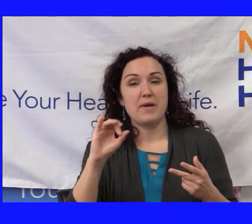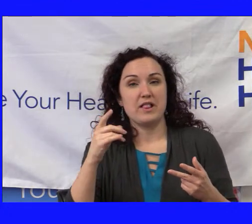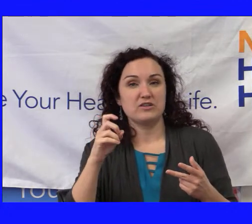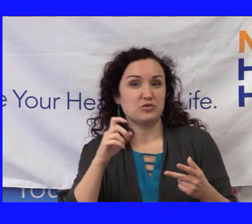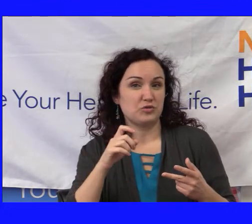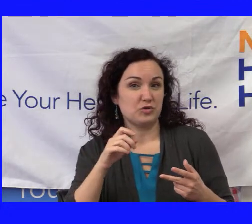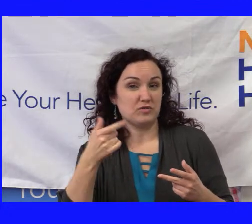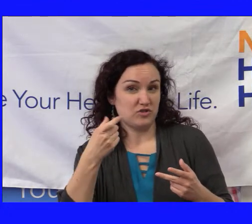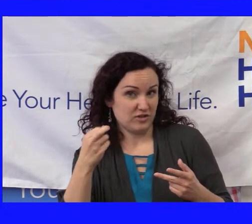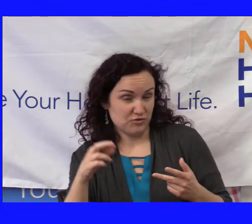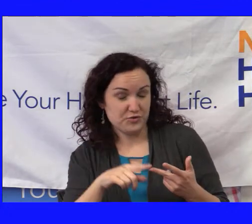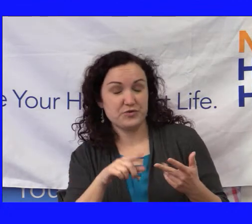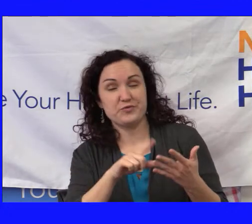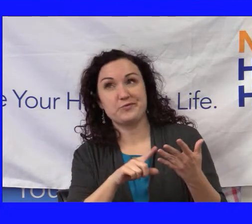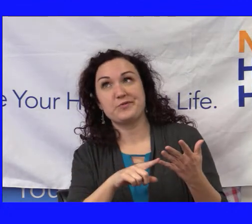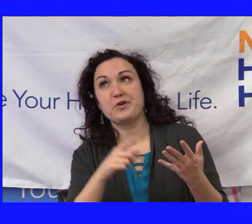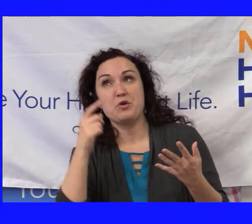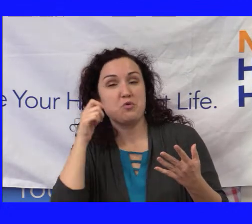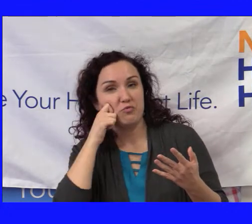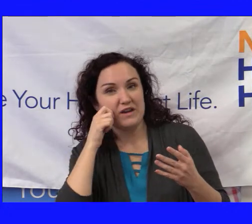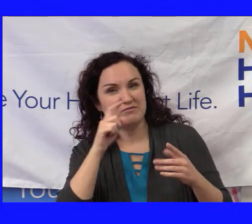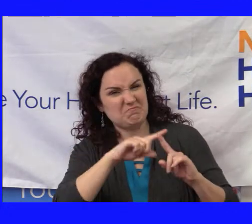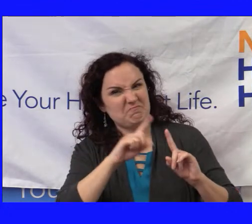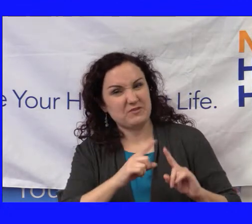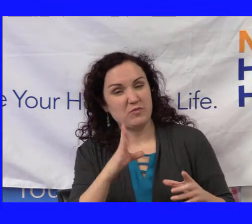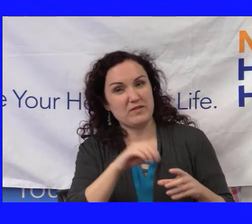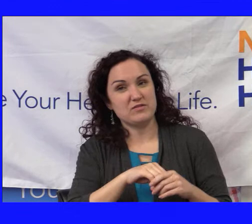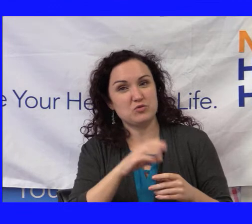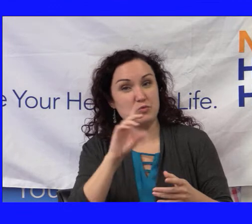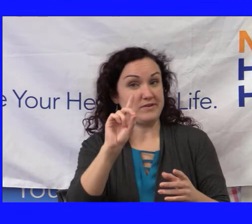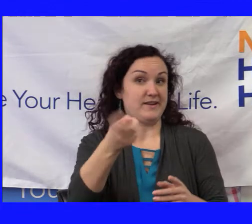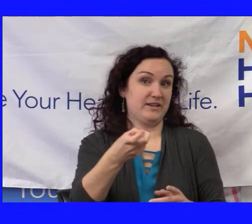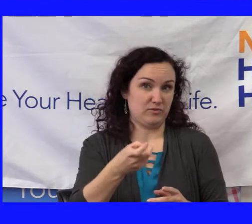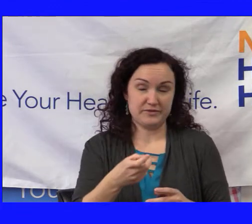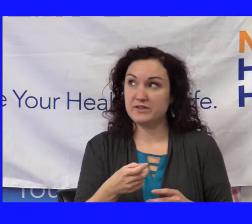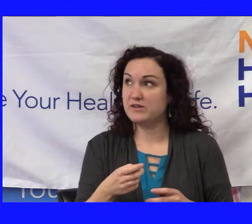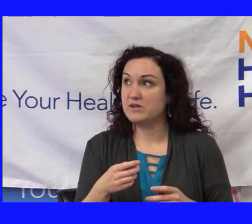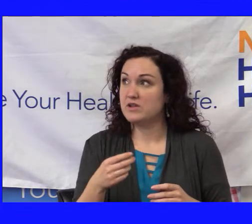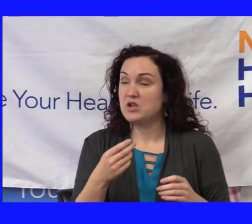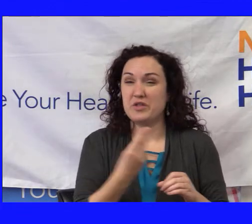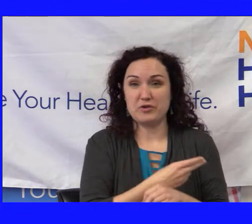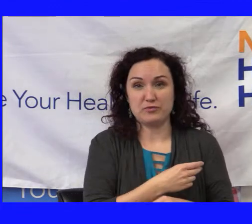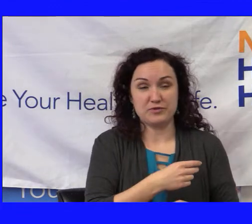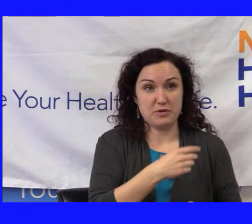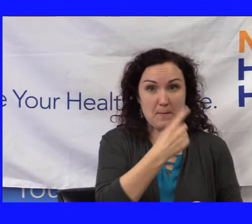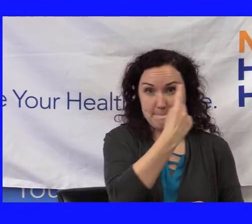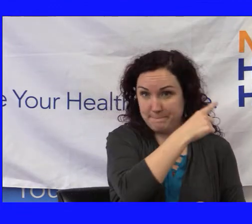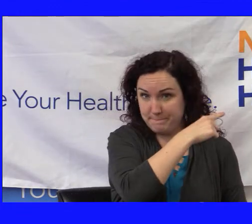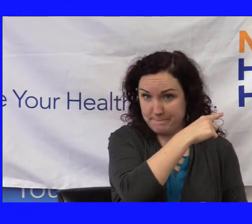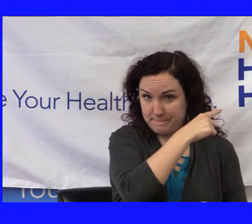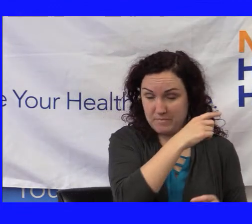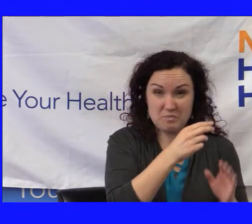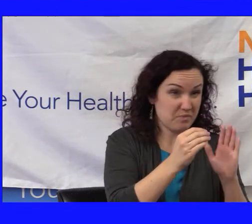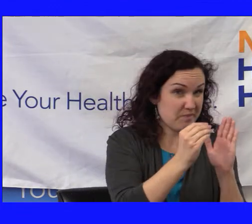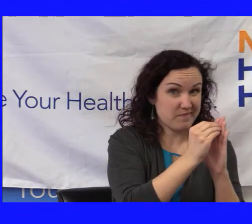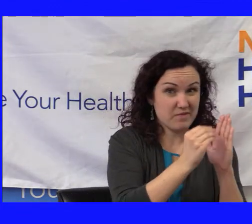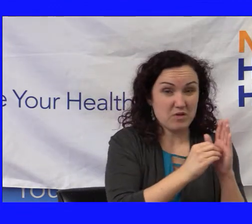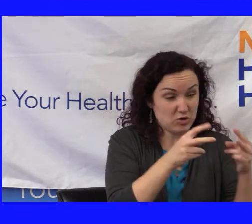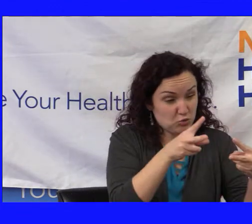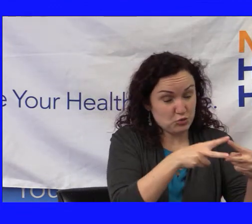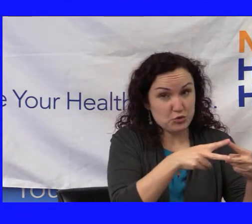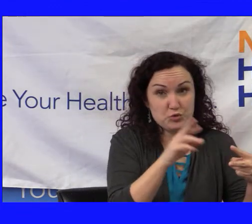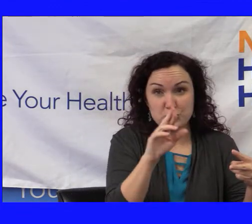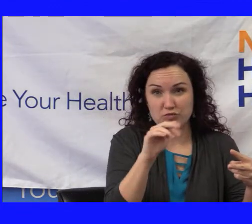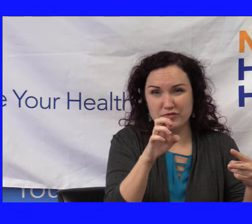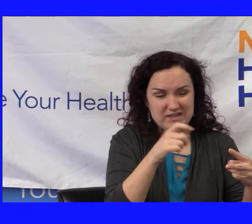race. However, when calculating, they use Black and non-Black as the only 2 different races. We thought that this